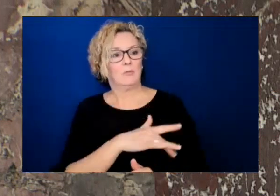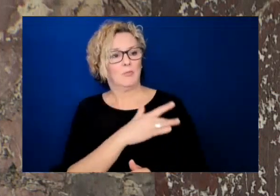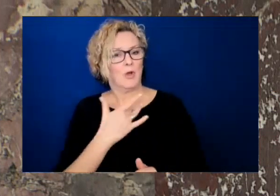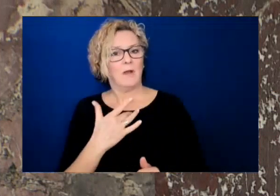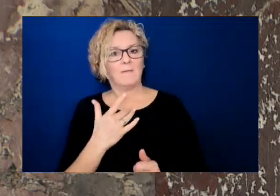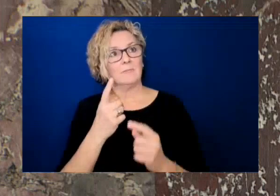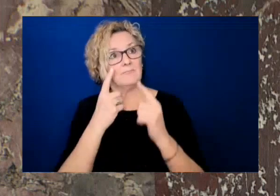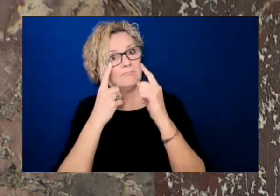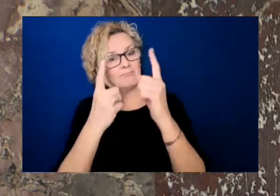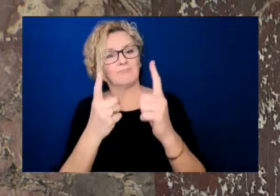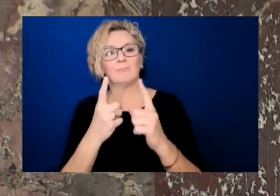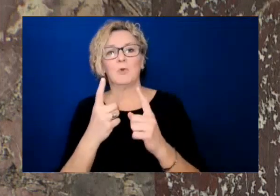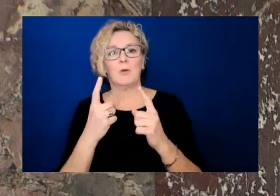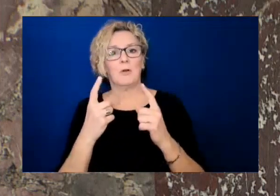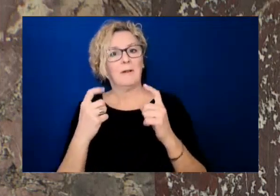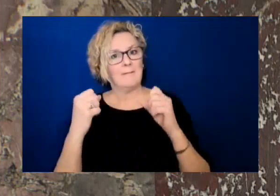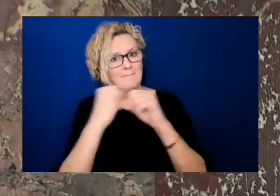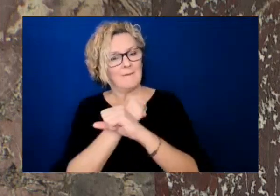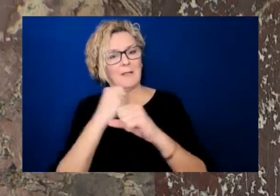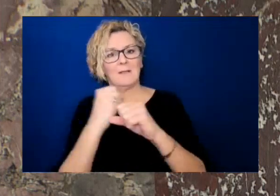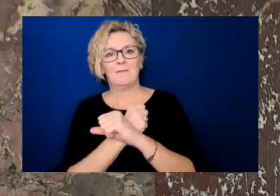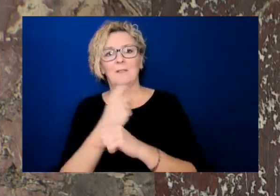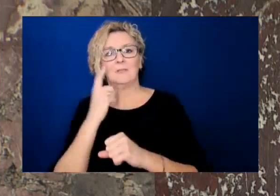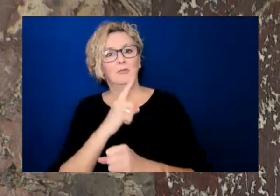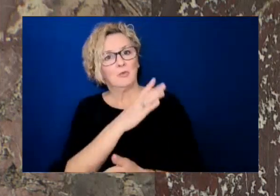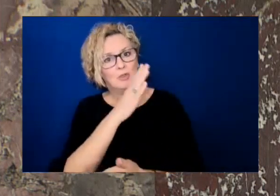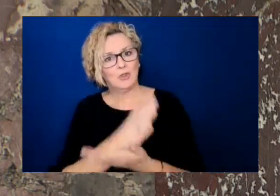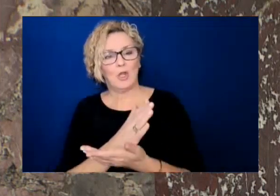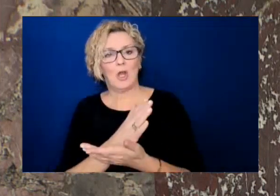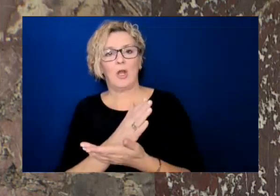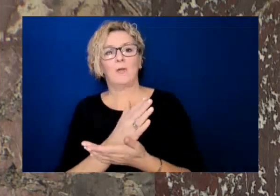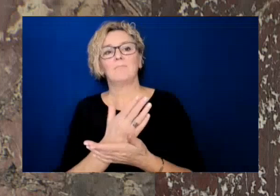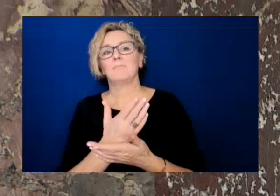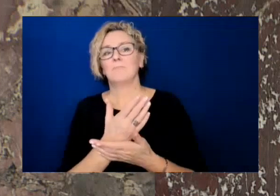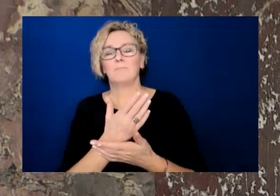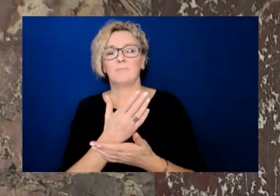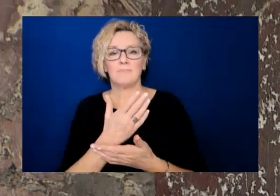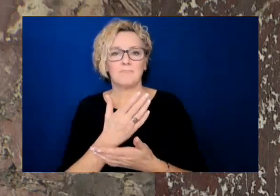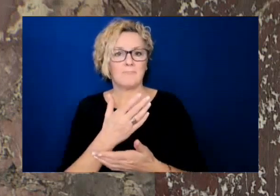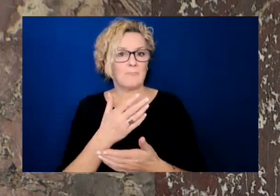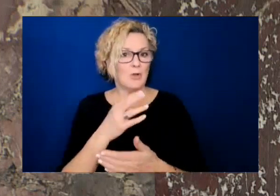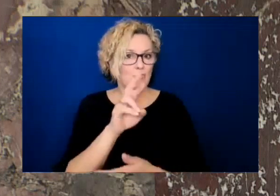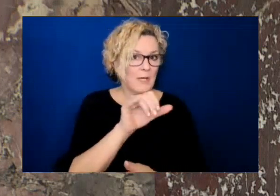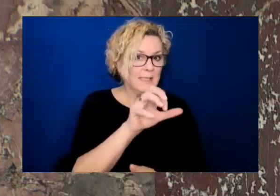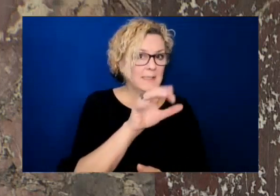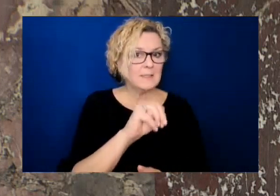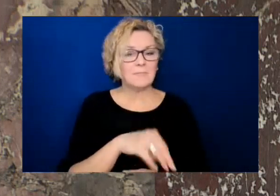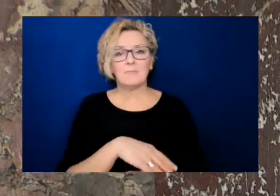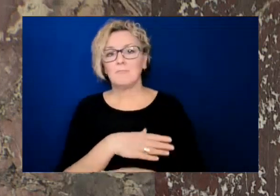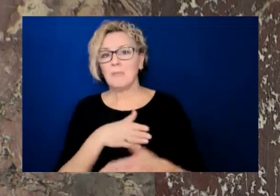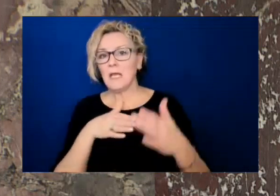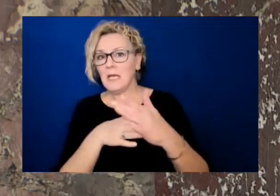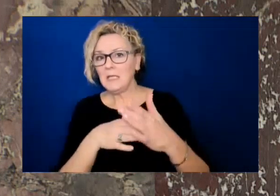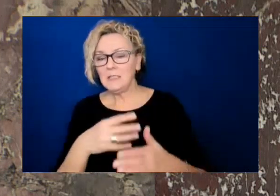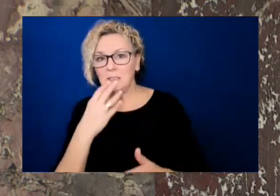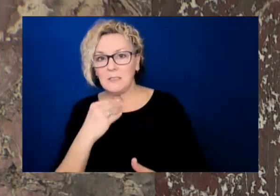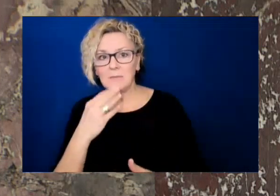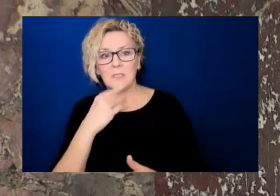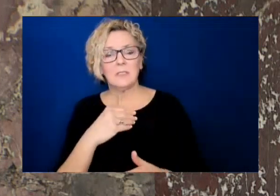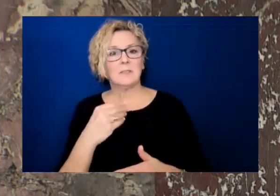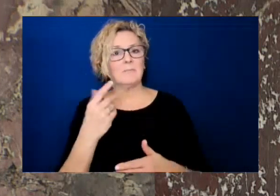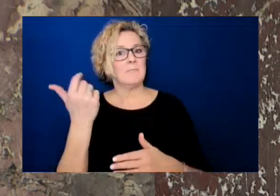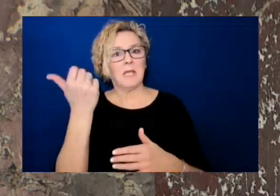commitment remains. It is a priority for every member of my caucus, and I am sure for every